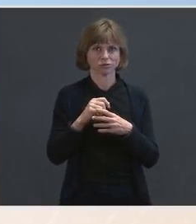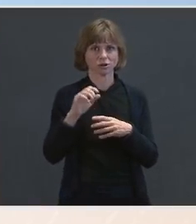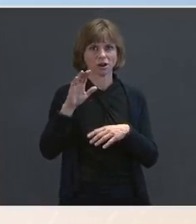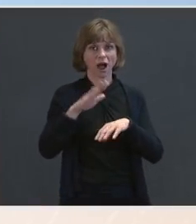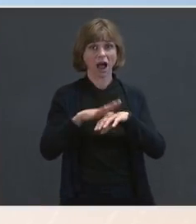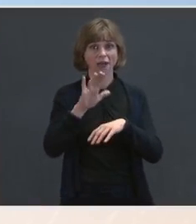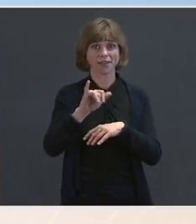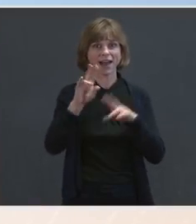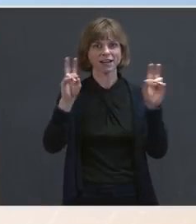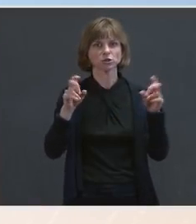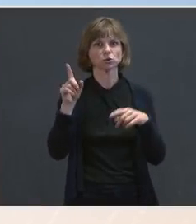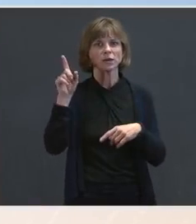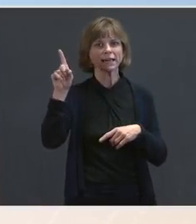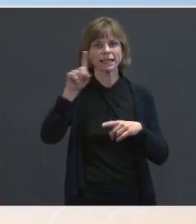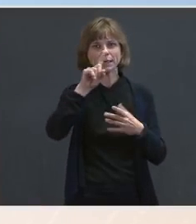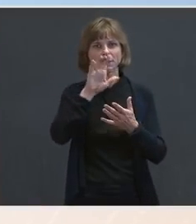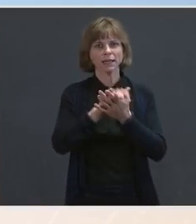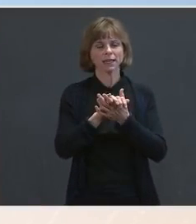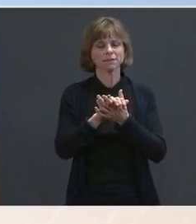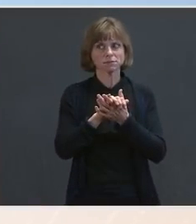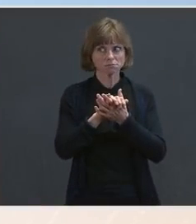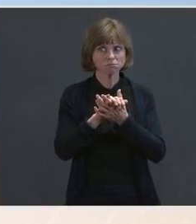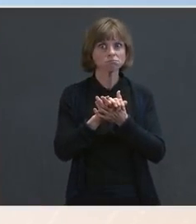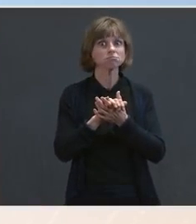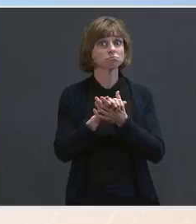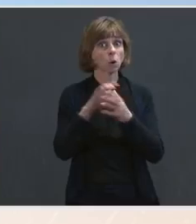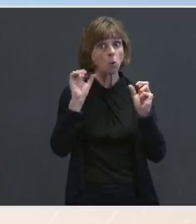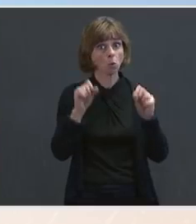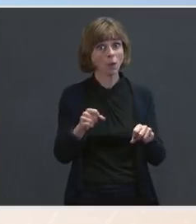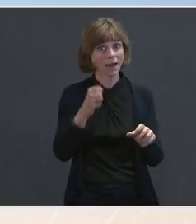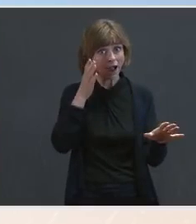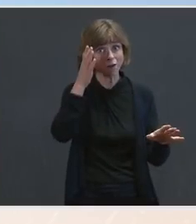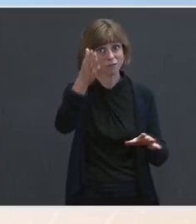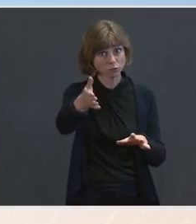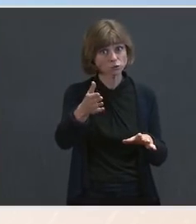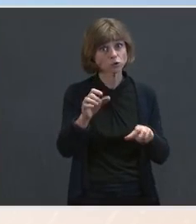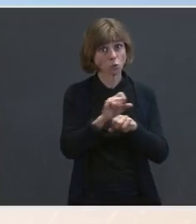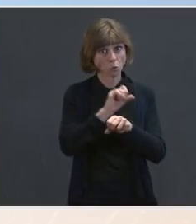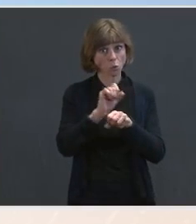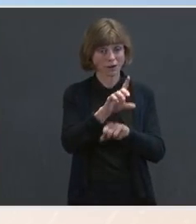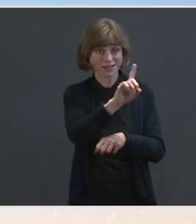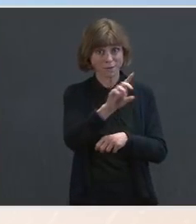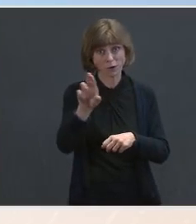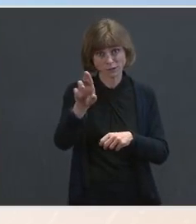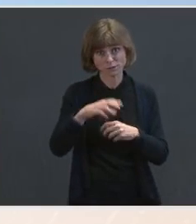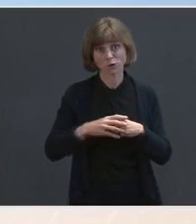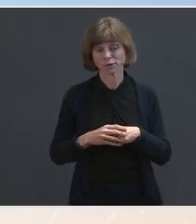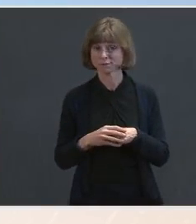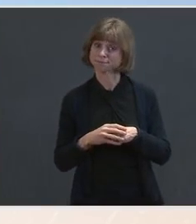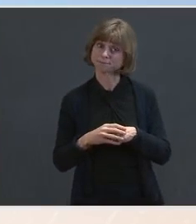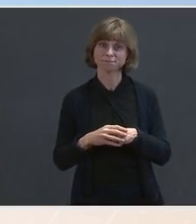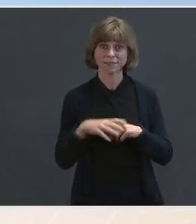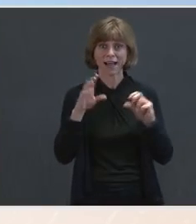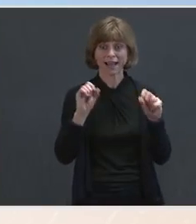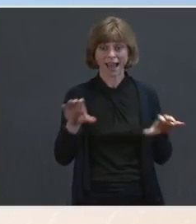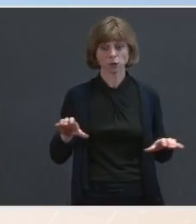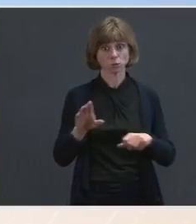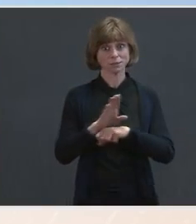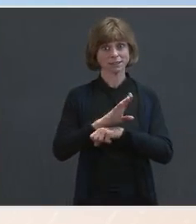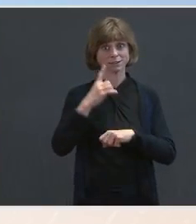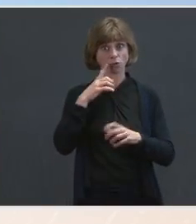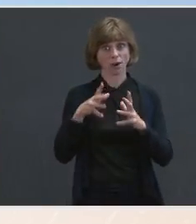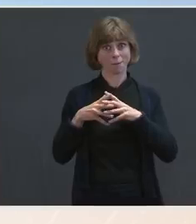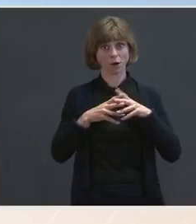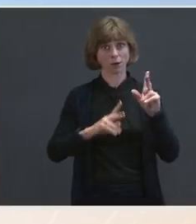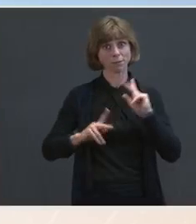He believes that there is a path forward to work with Democrats and Republicans to get business done for the American people, and he'll